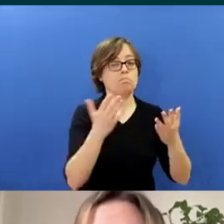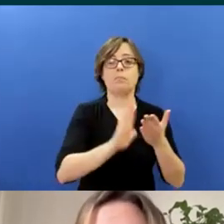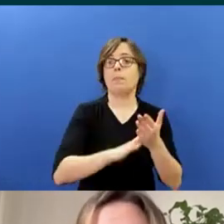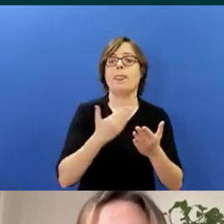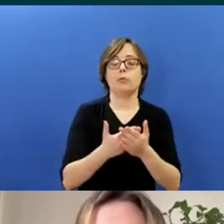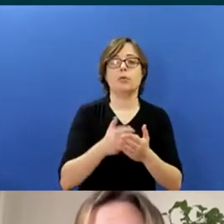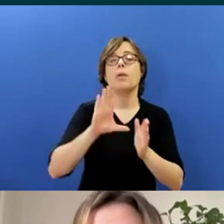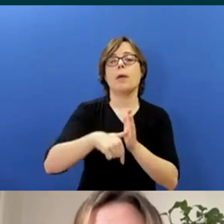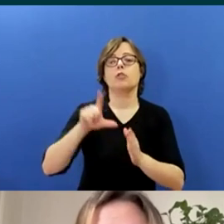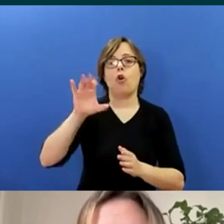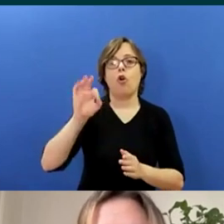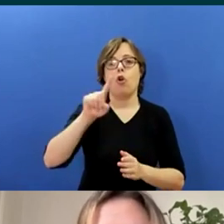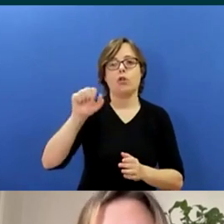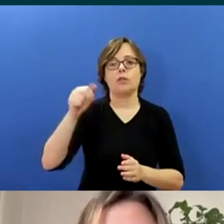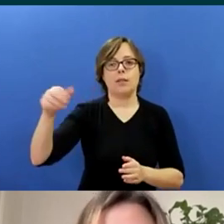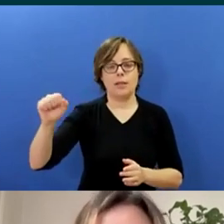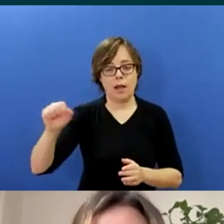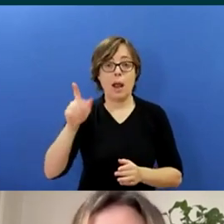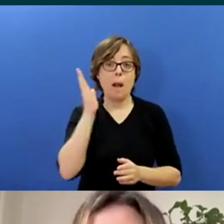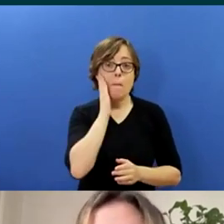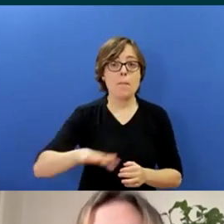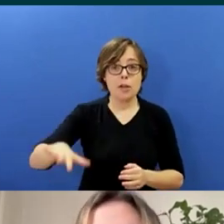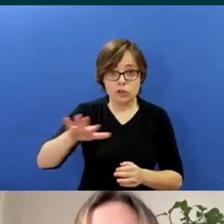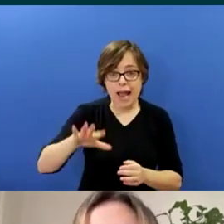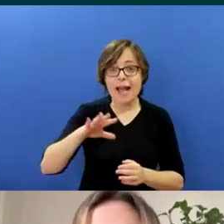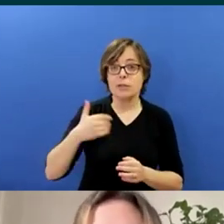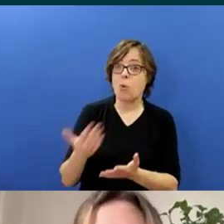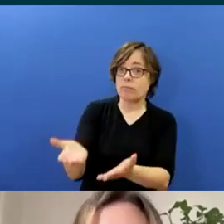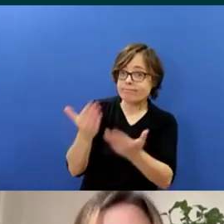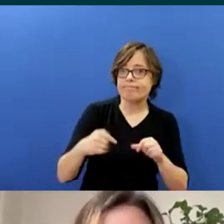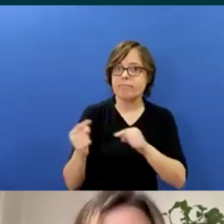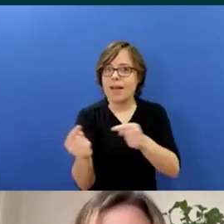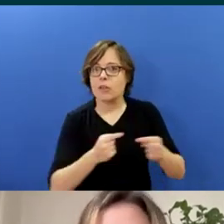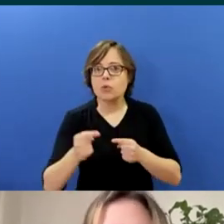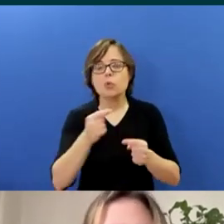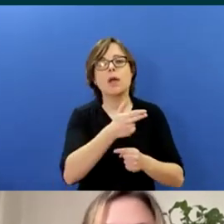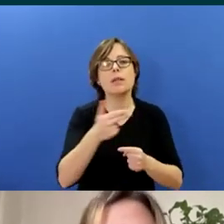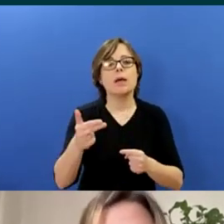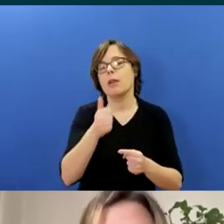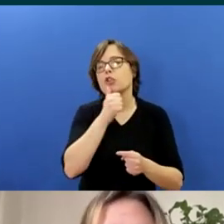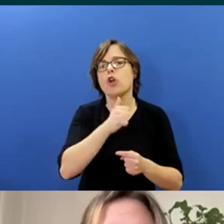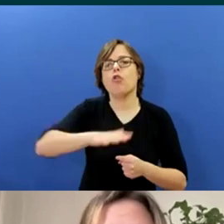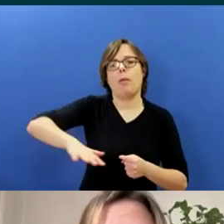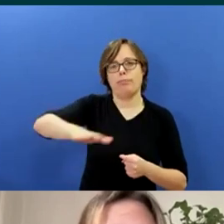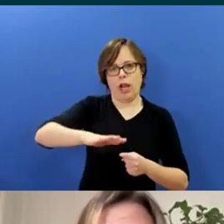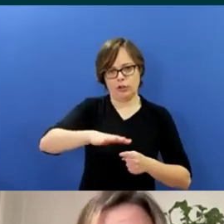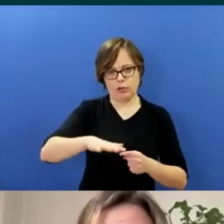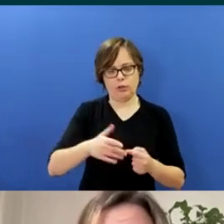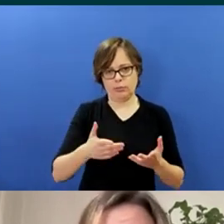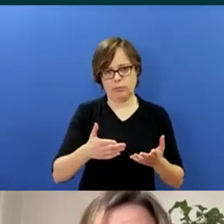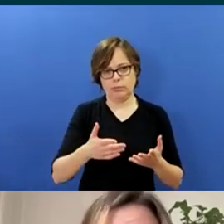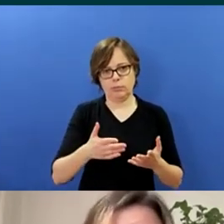residents were engaged in discussions about urban green spaces, allowing them to influence decisions about park locations and